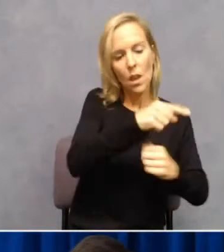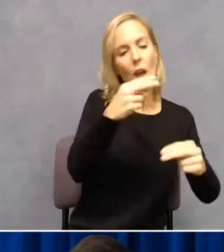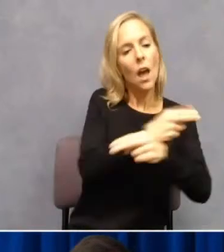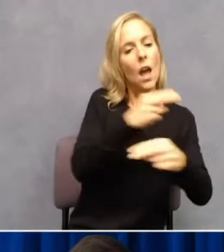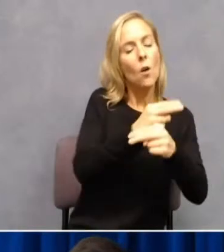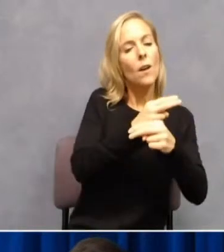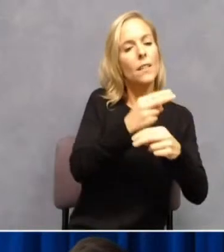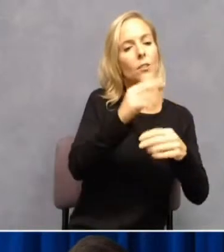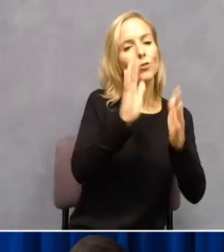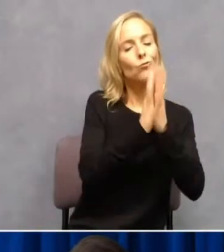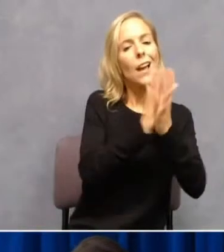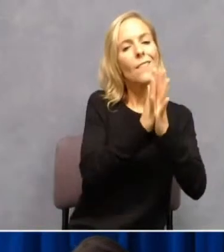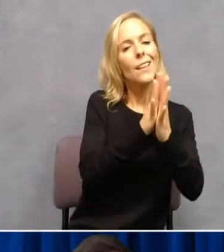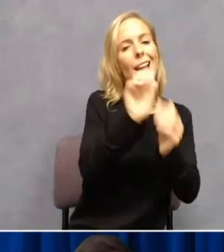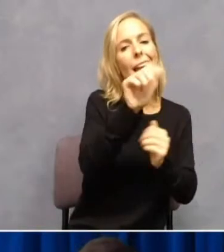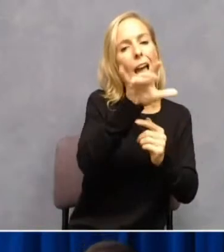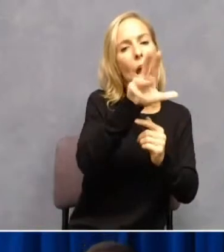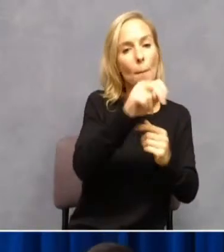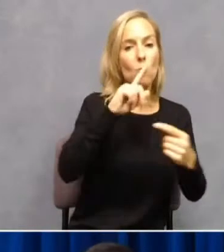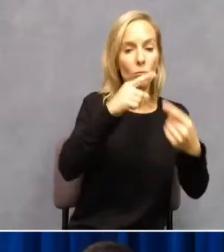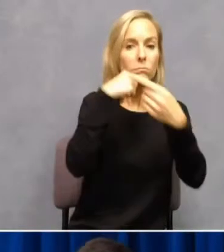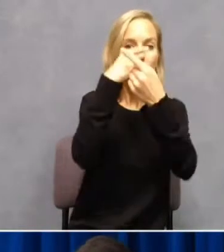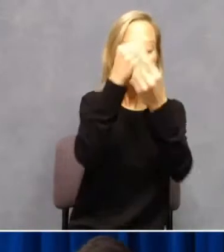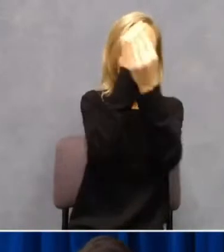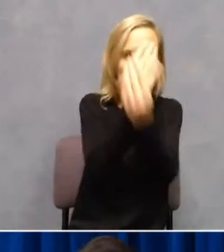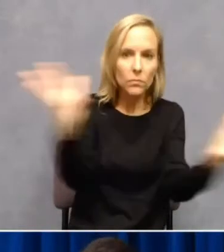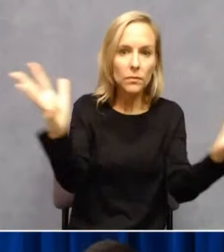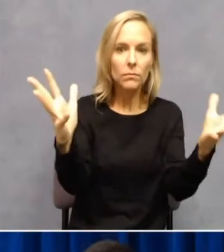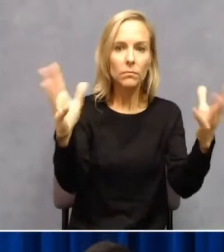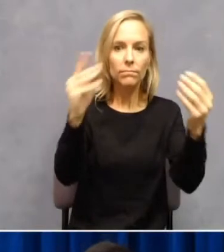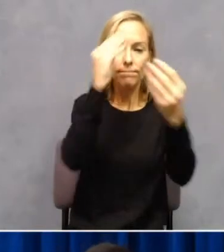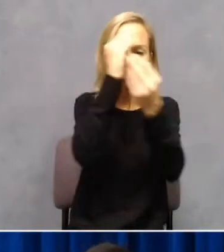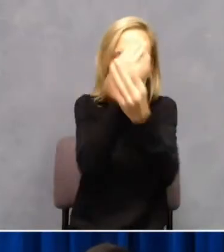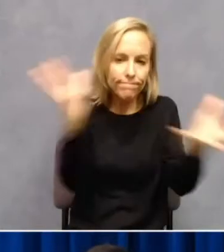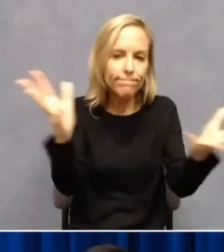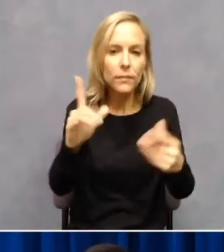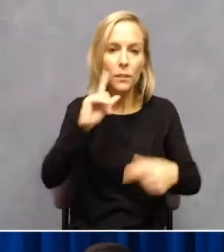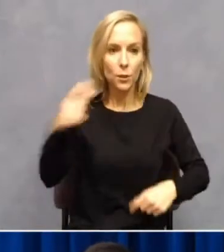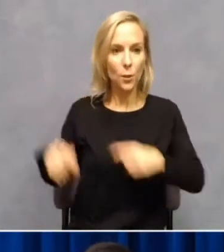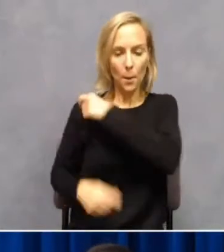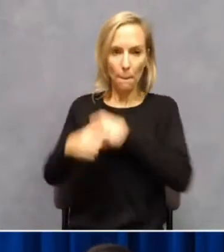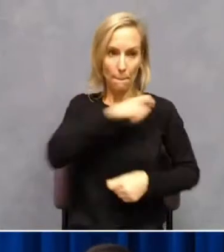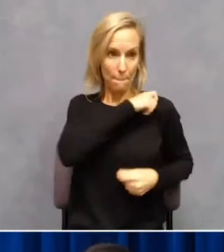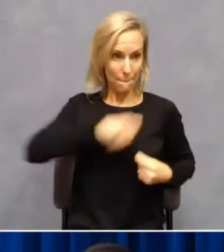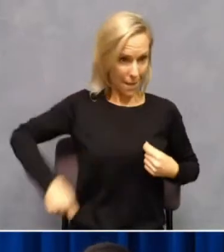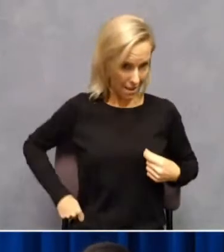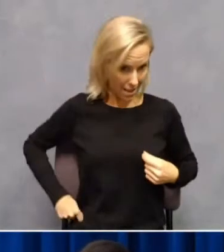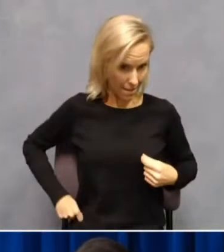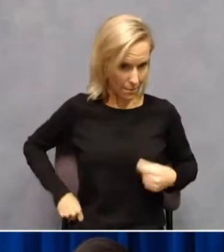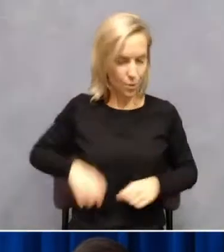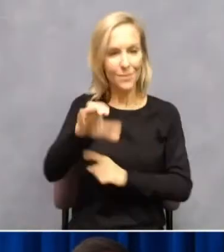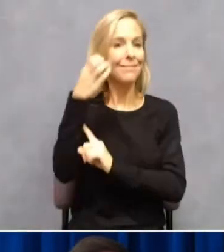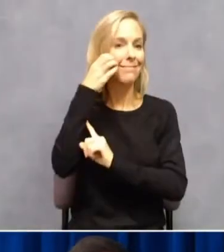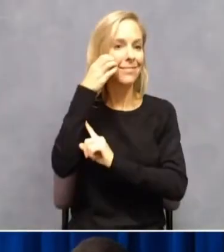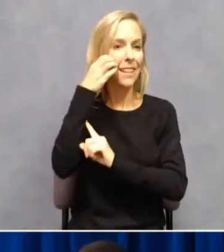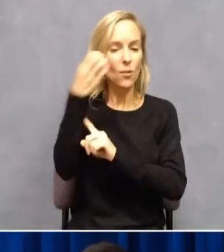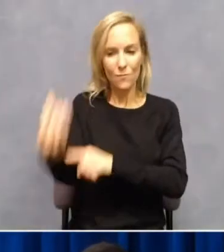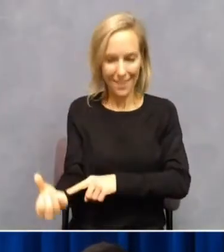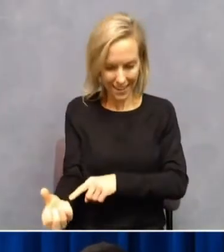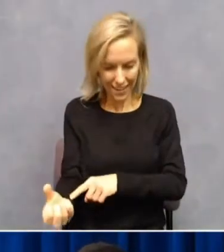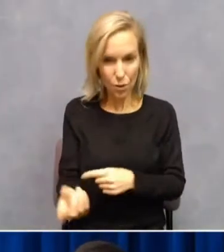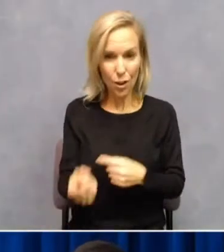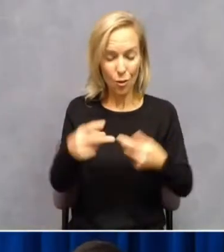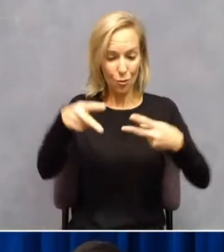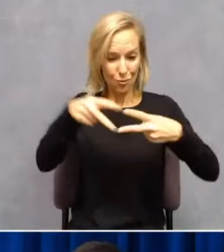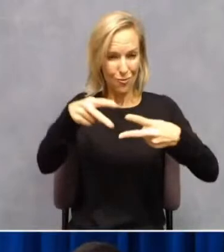safety message. Buckle up and put your phone down. We're convinced that these two simple solutions can save lives